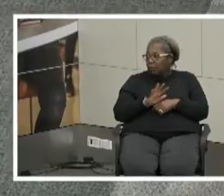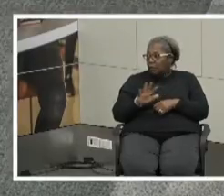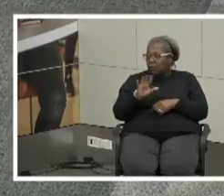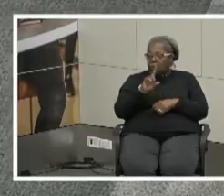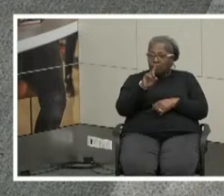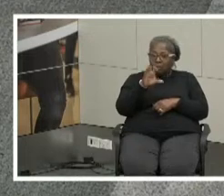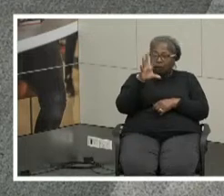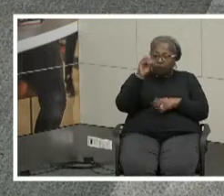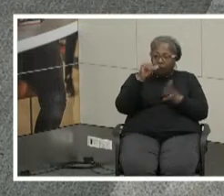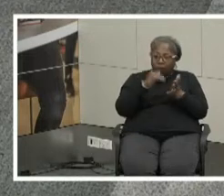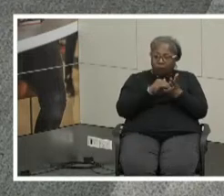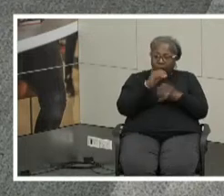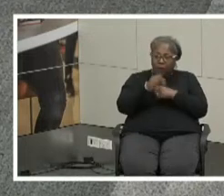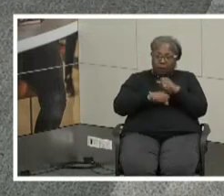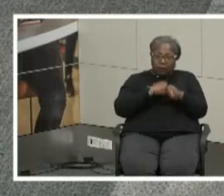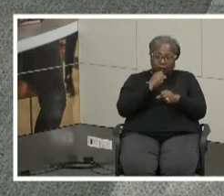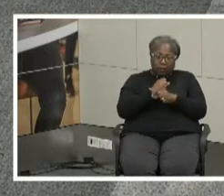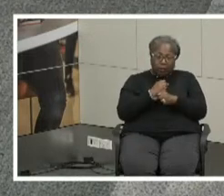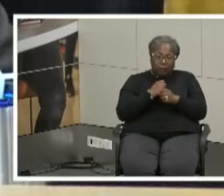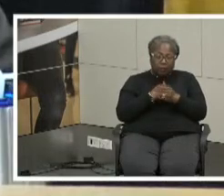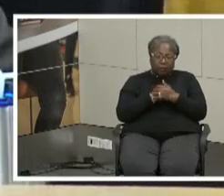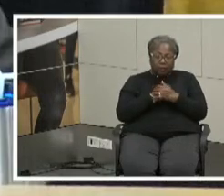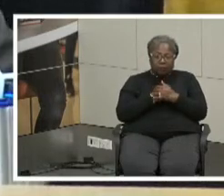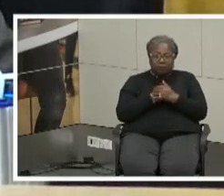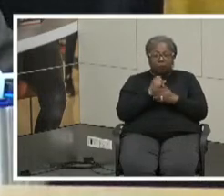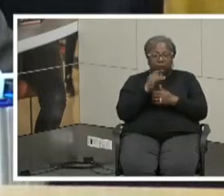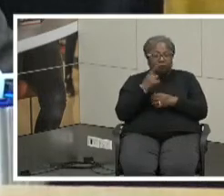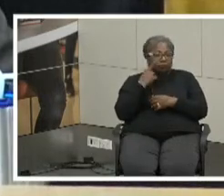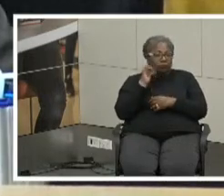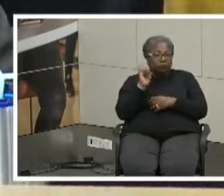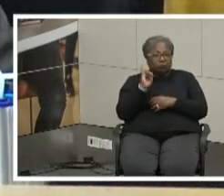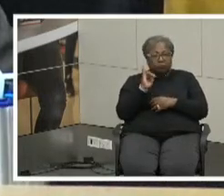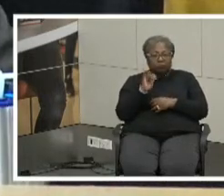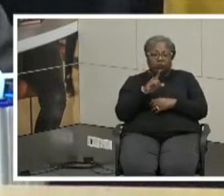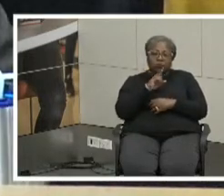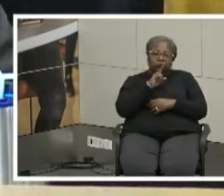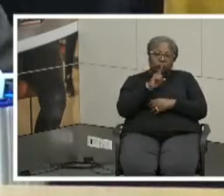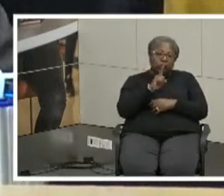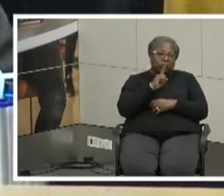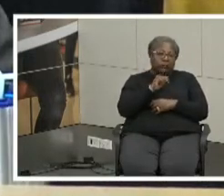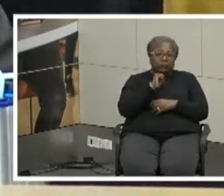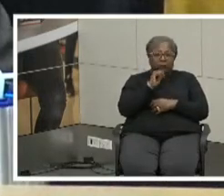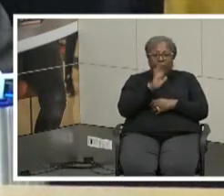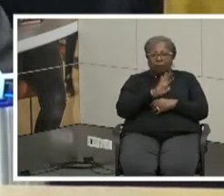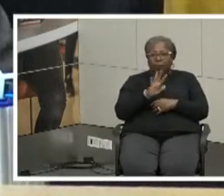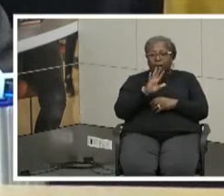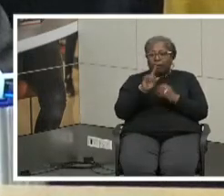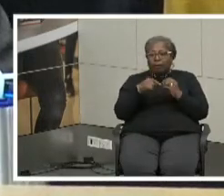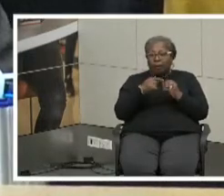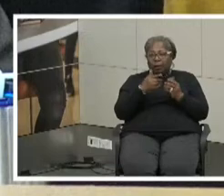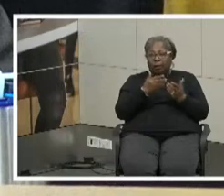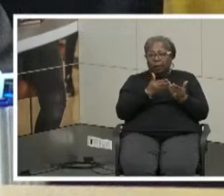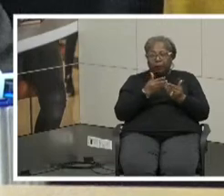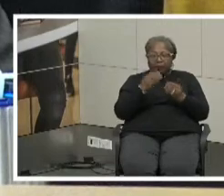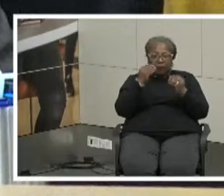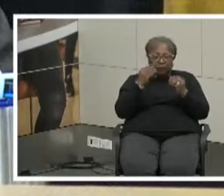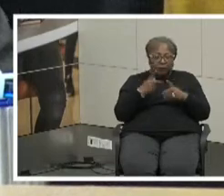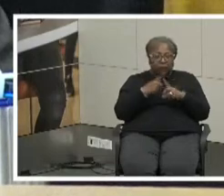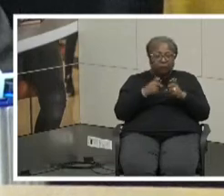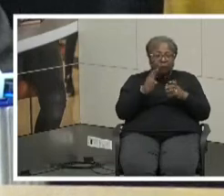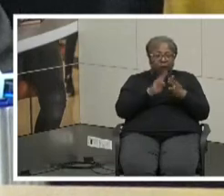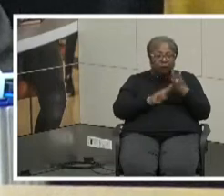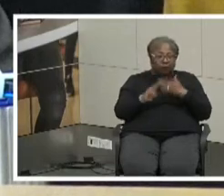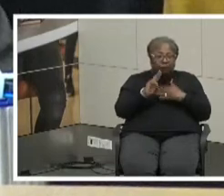150,000 a year okay so so it sounds like like it really isn't about bringing in a teacher from the